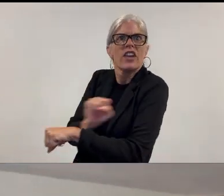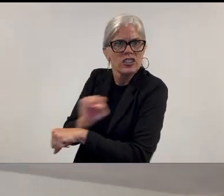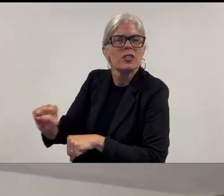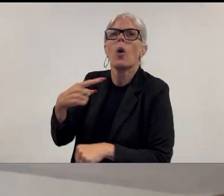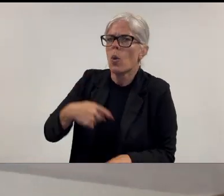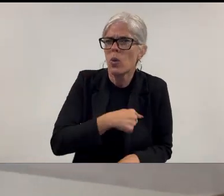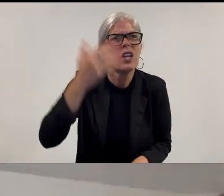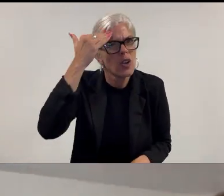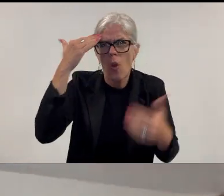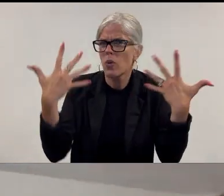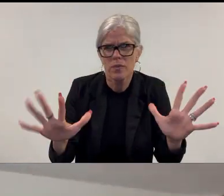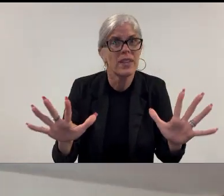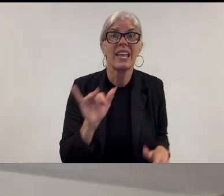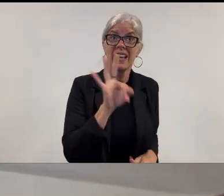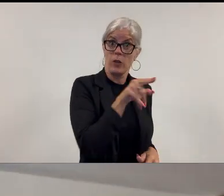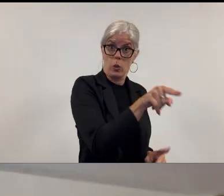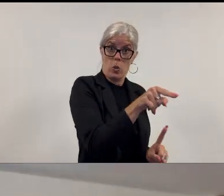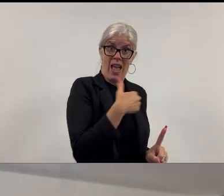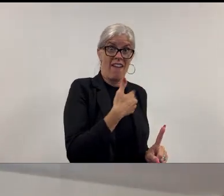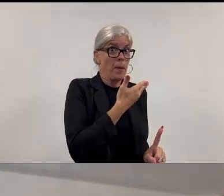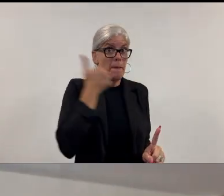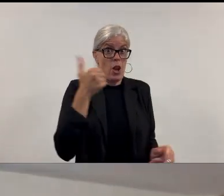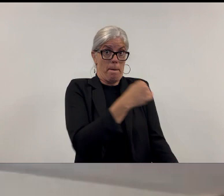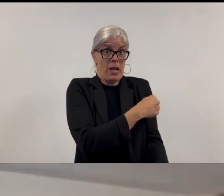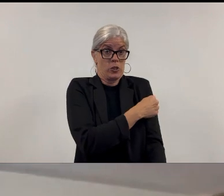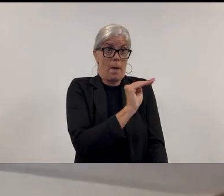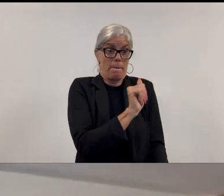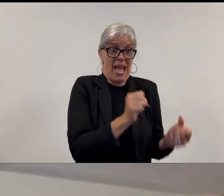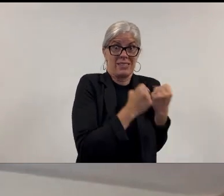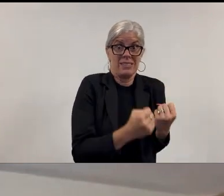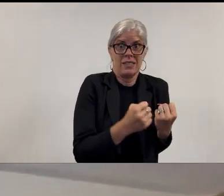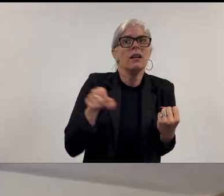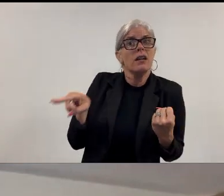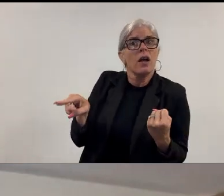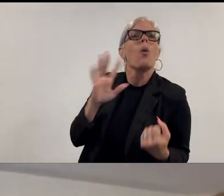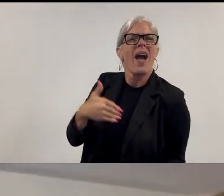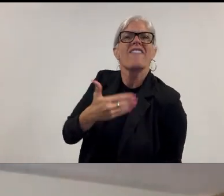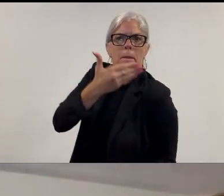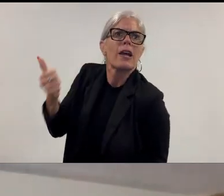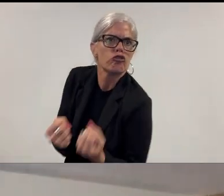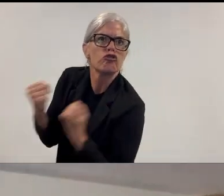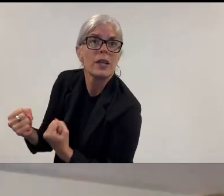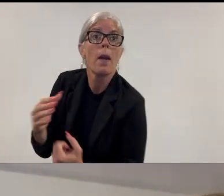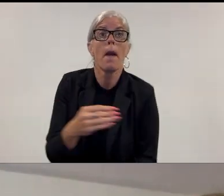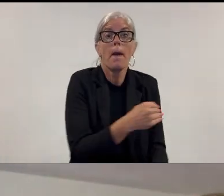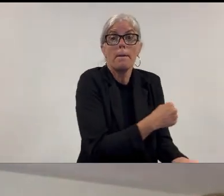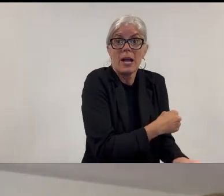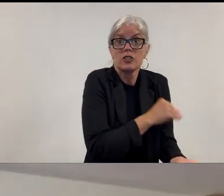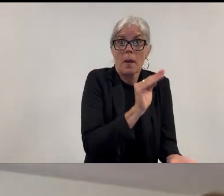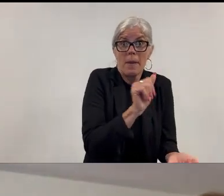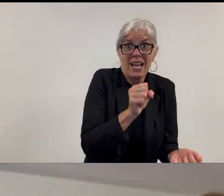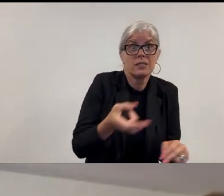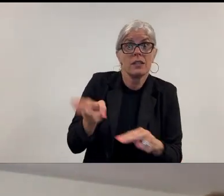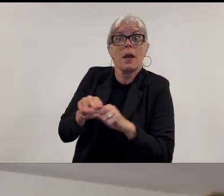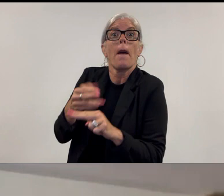it does respond. And we have data showing that children that have better muscle mass have better function.